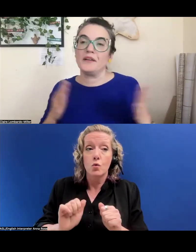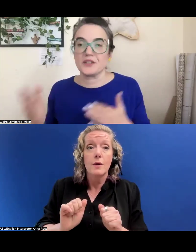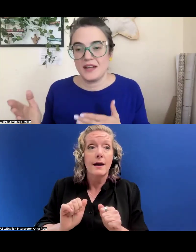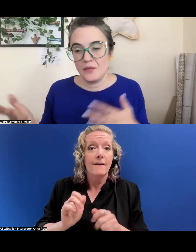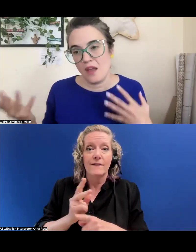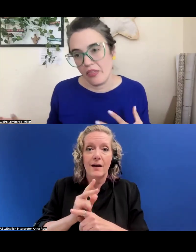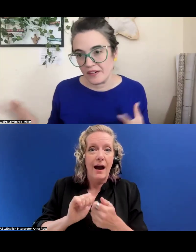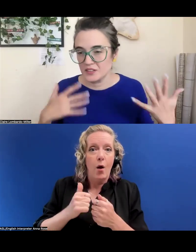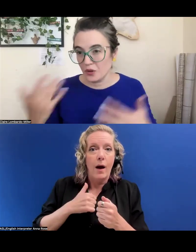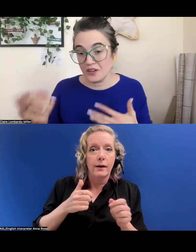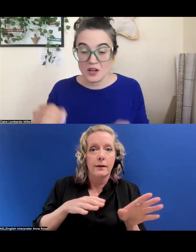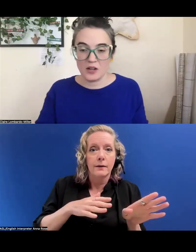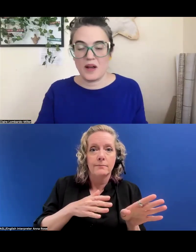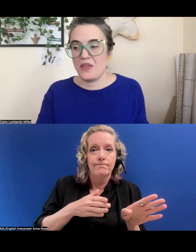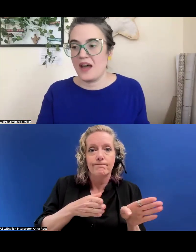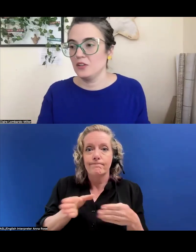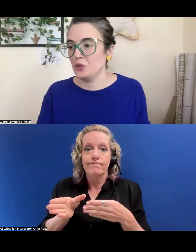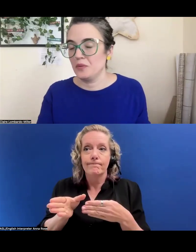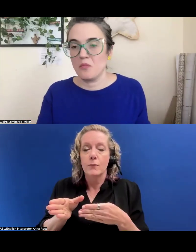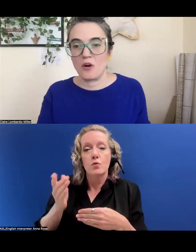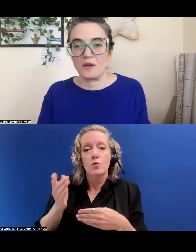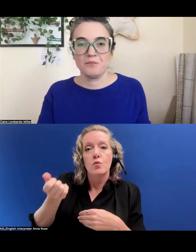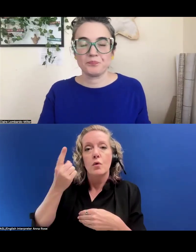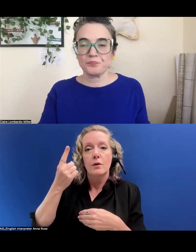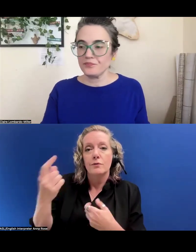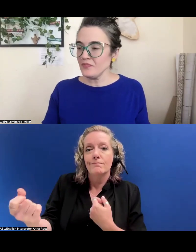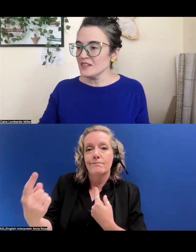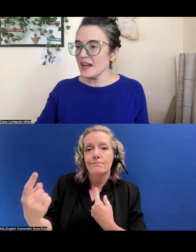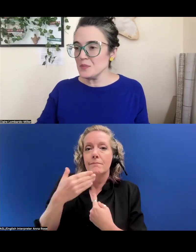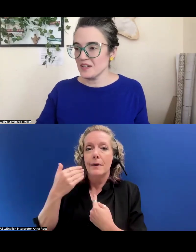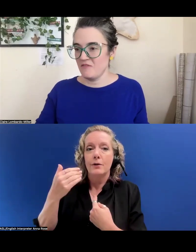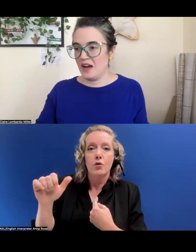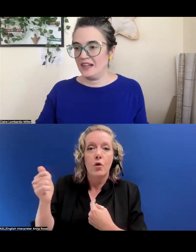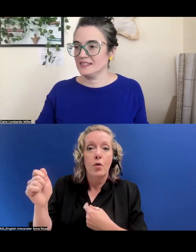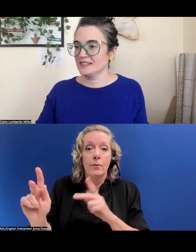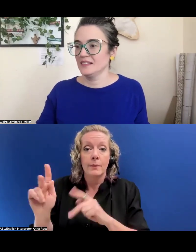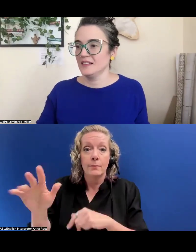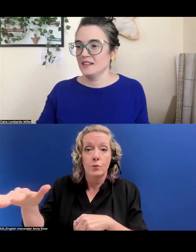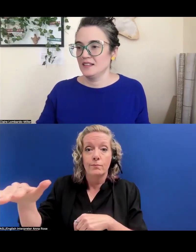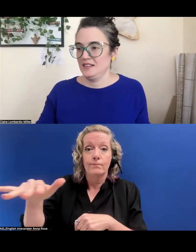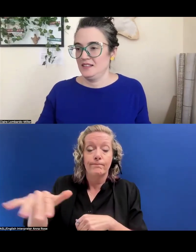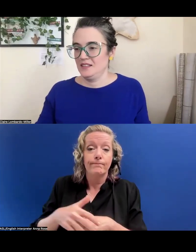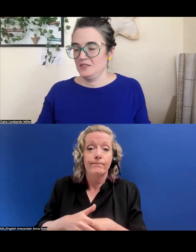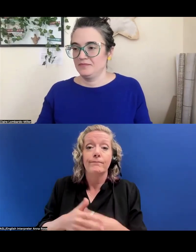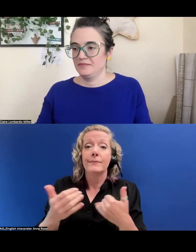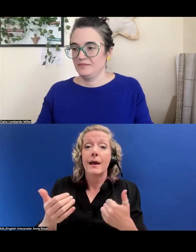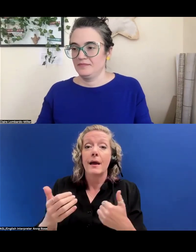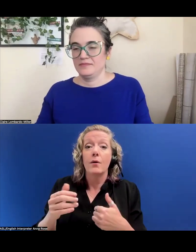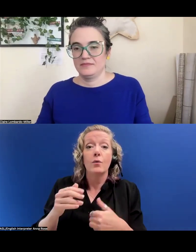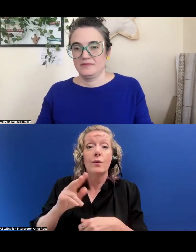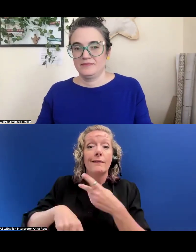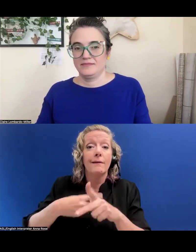to understand the other? So we're going to talk about that a little bit more. Types of bias.